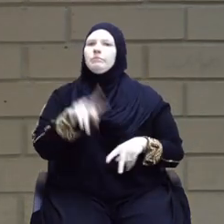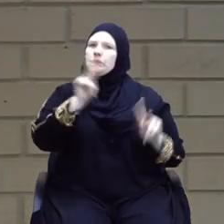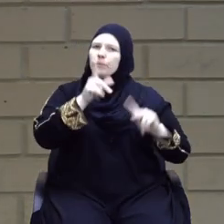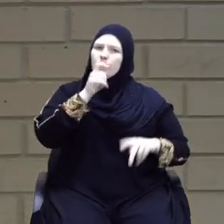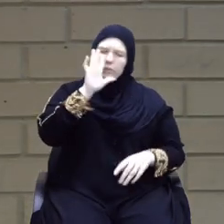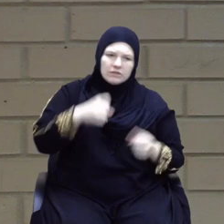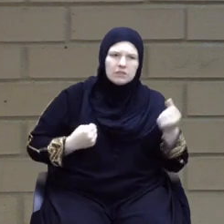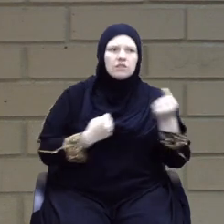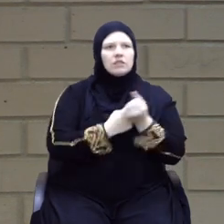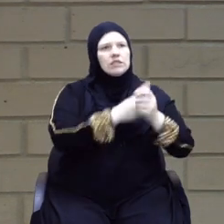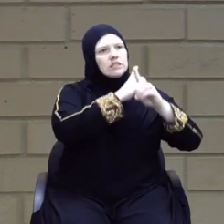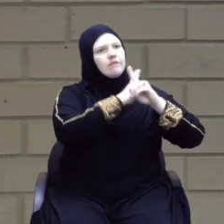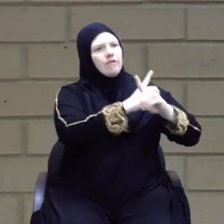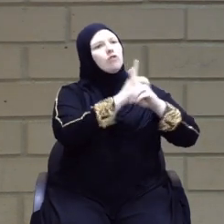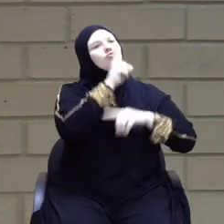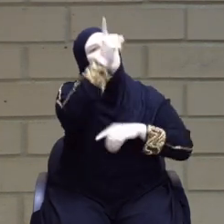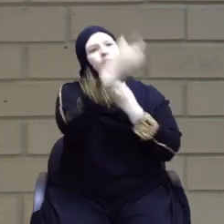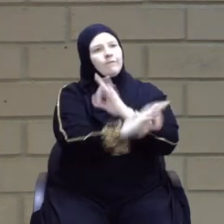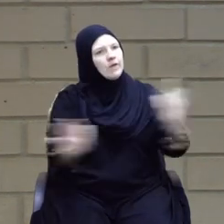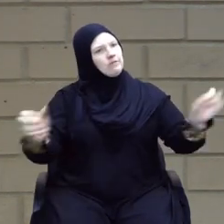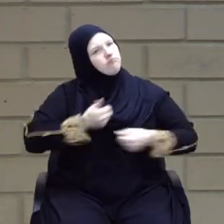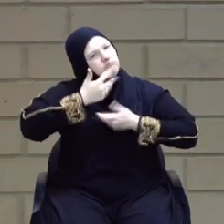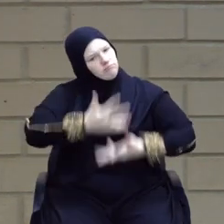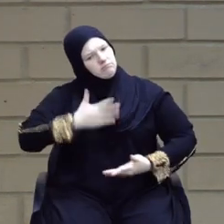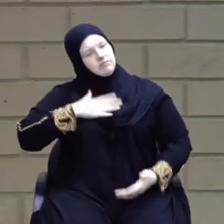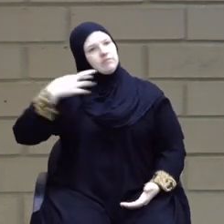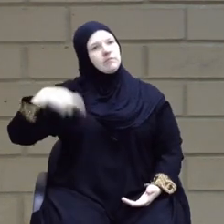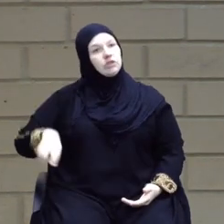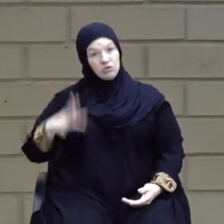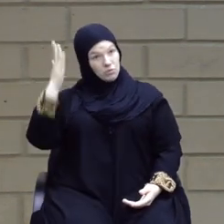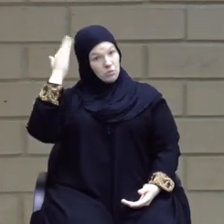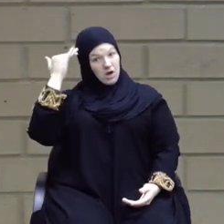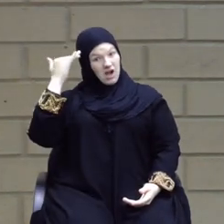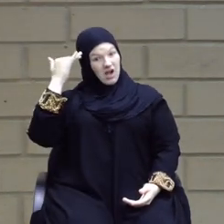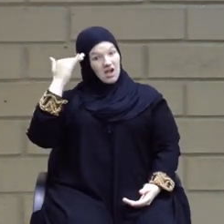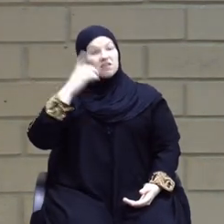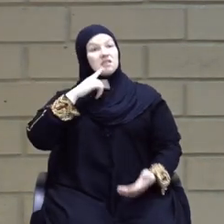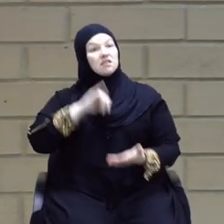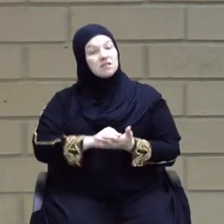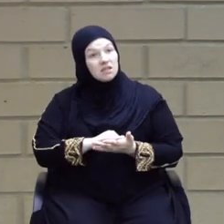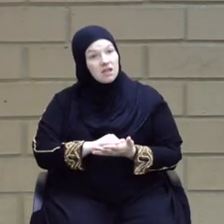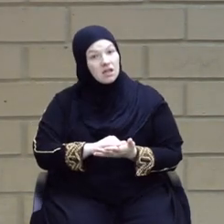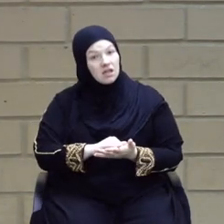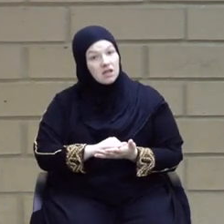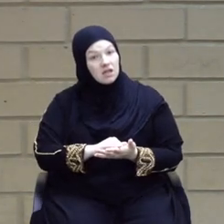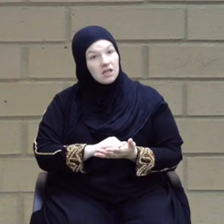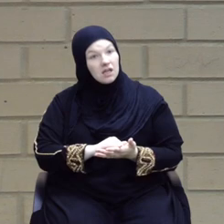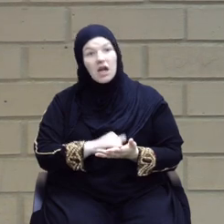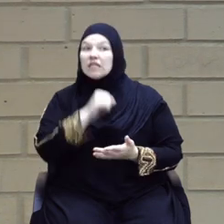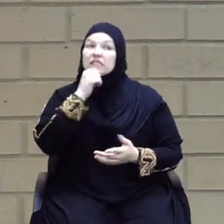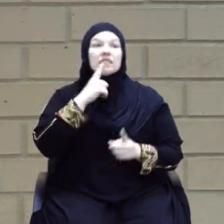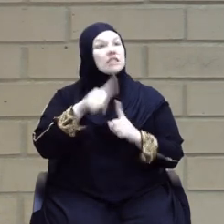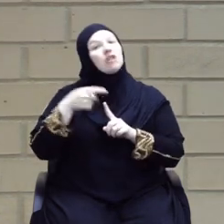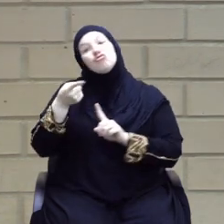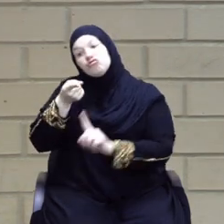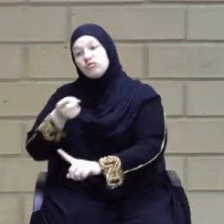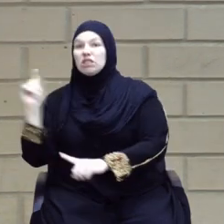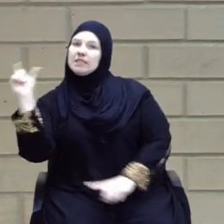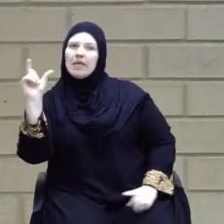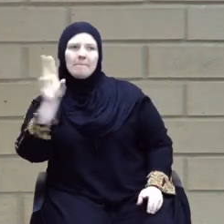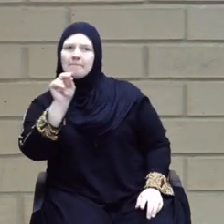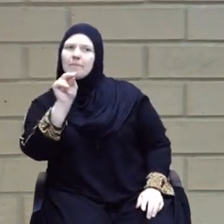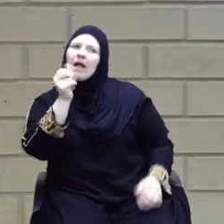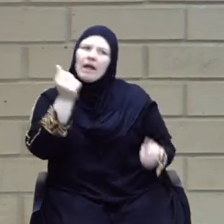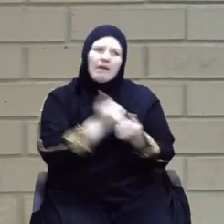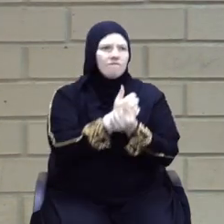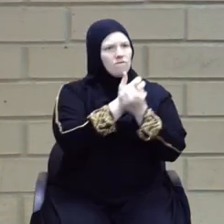defend the true freedom of expression. You know why I'm saying this and I didn't say those who stand up to defend Islam? Because everything